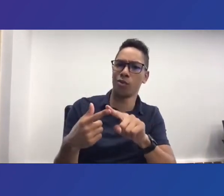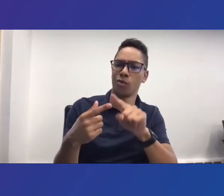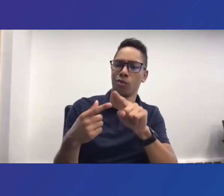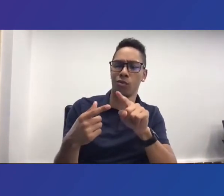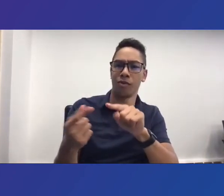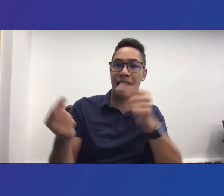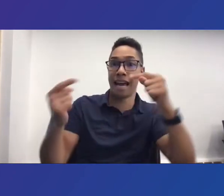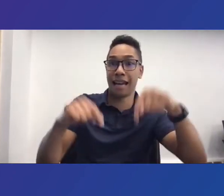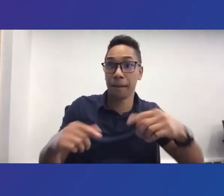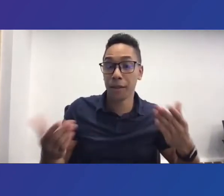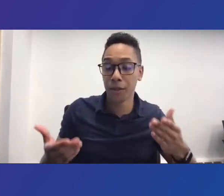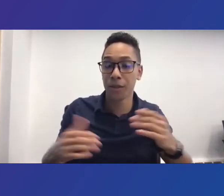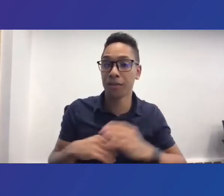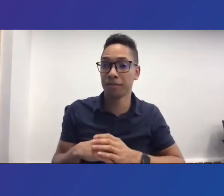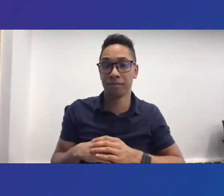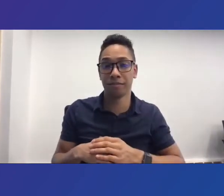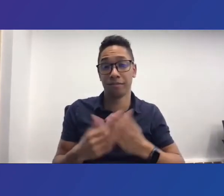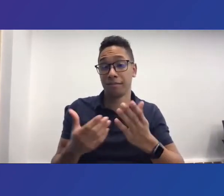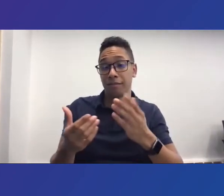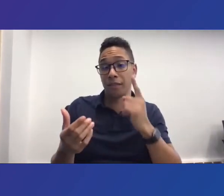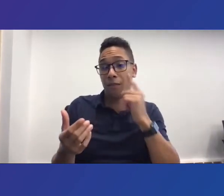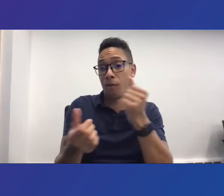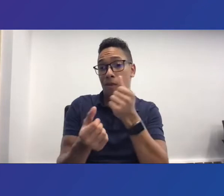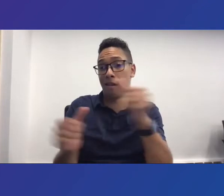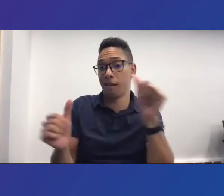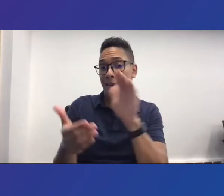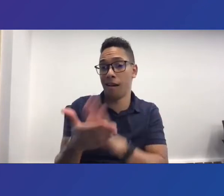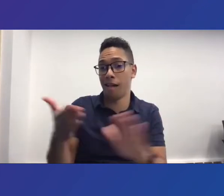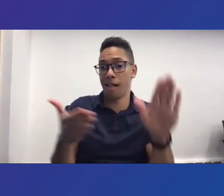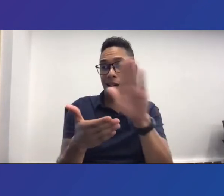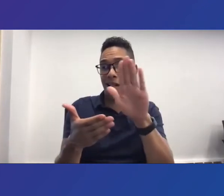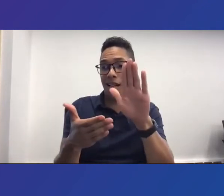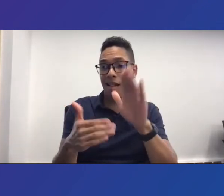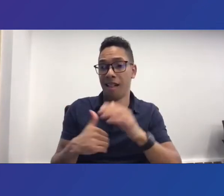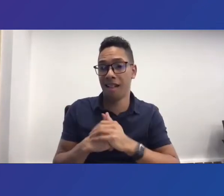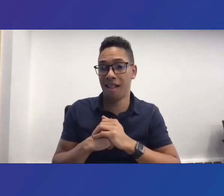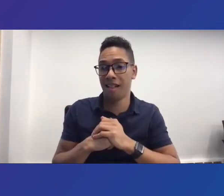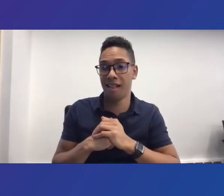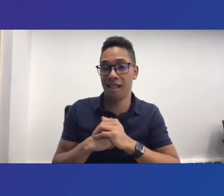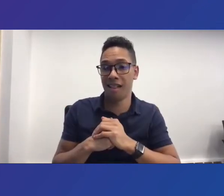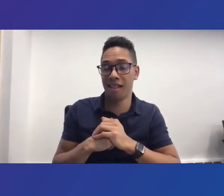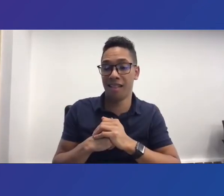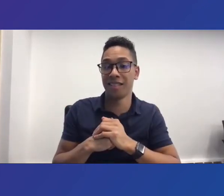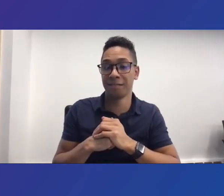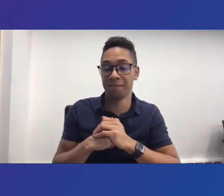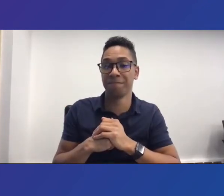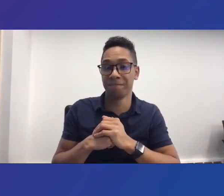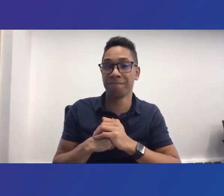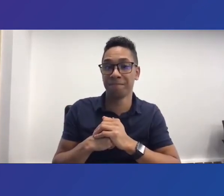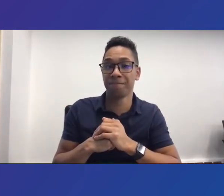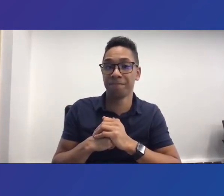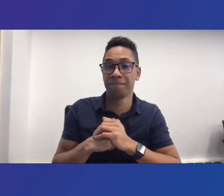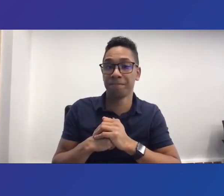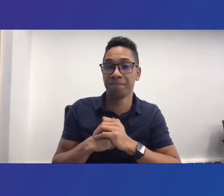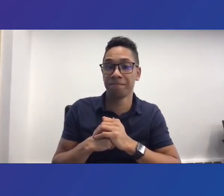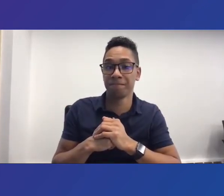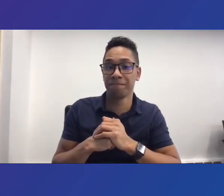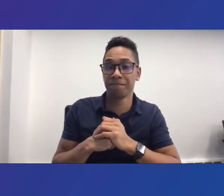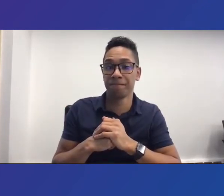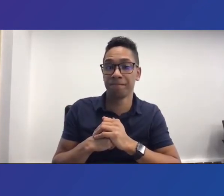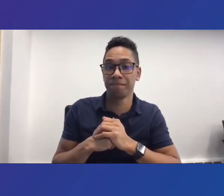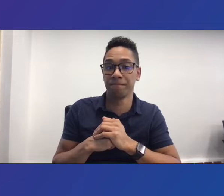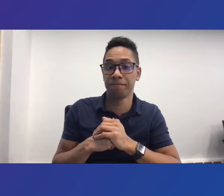here. And it could be in college. That's just the first college that came to me, and that I think it was destined for me. Is what